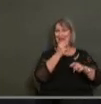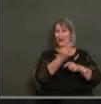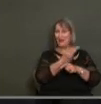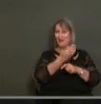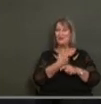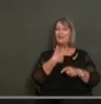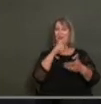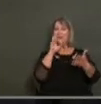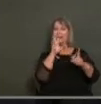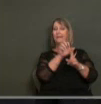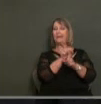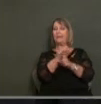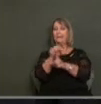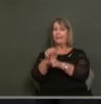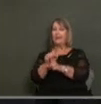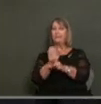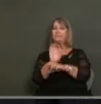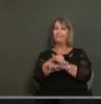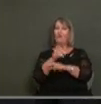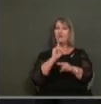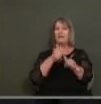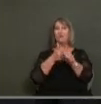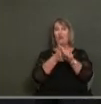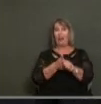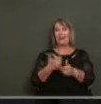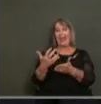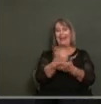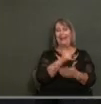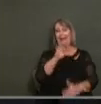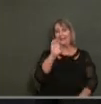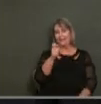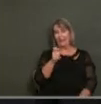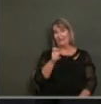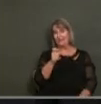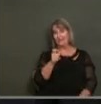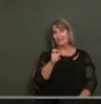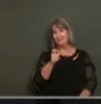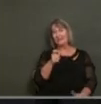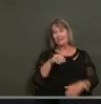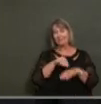we're certainly working with Troy and our finance team on any hot collections. So two additional staff.